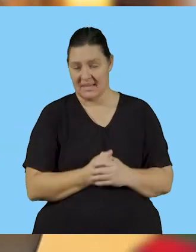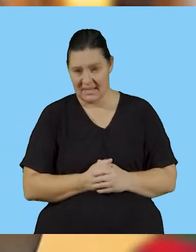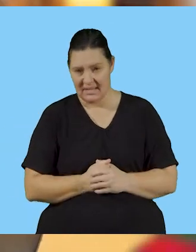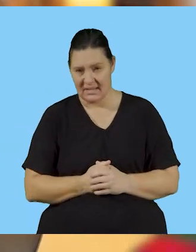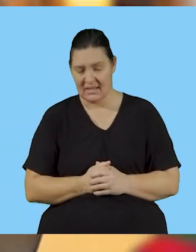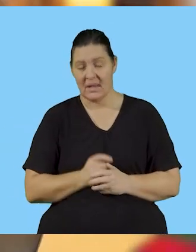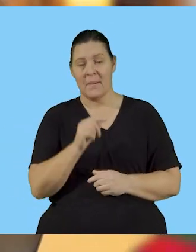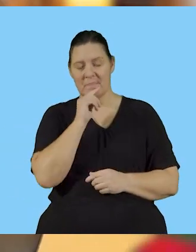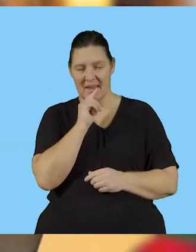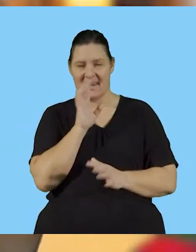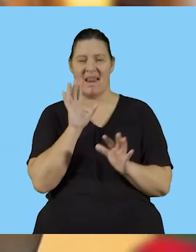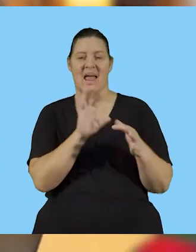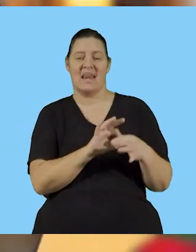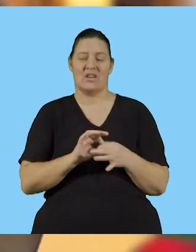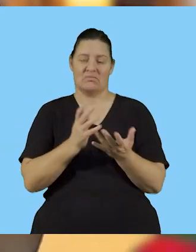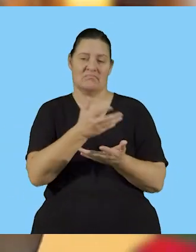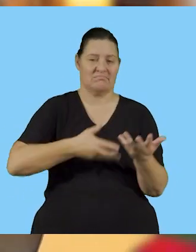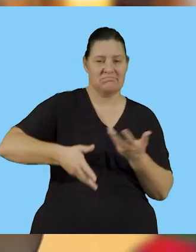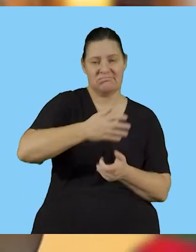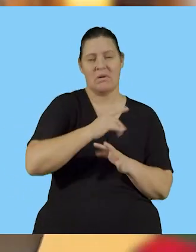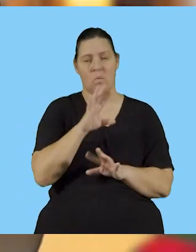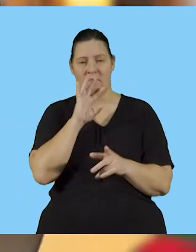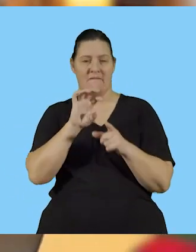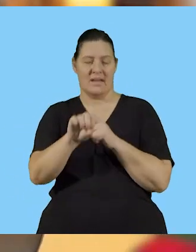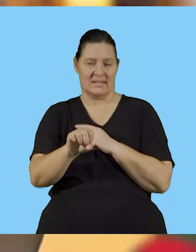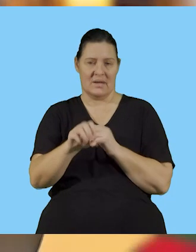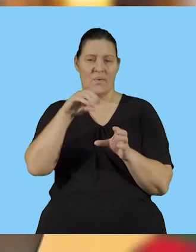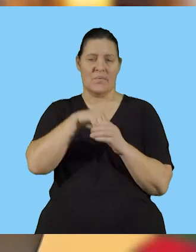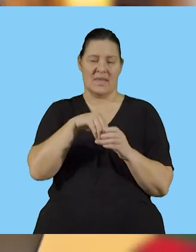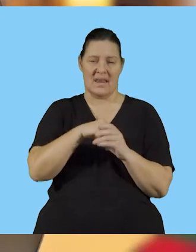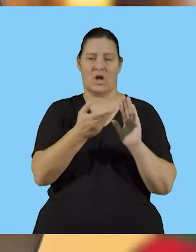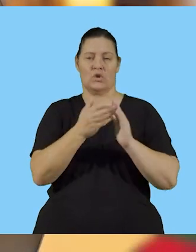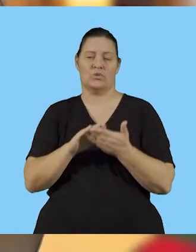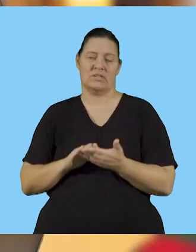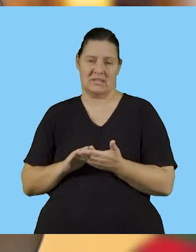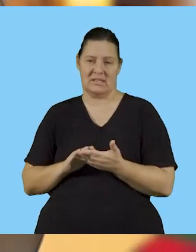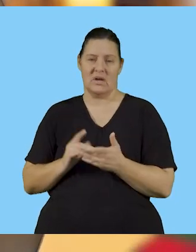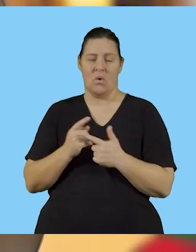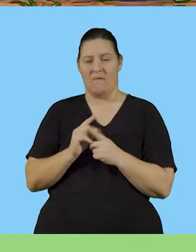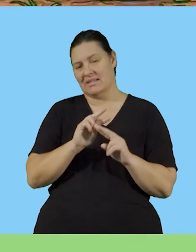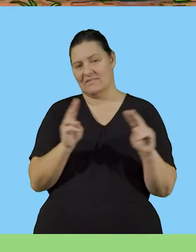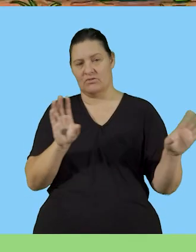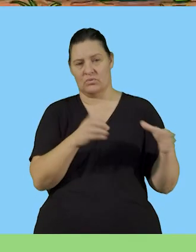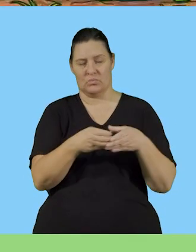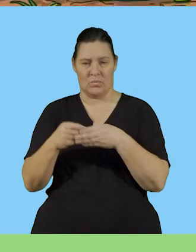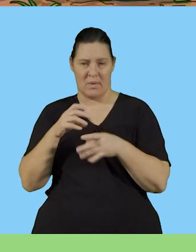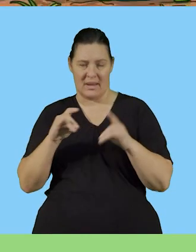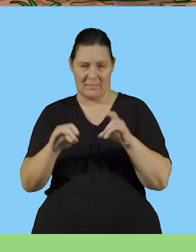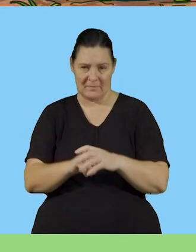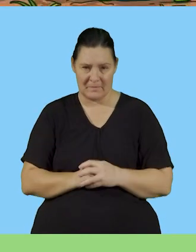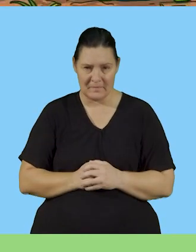So those are the engagements or interactions that we would find in a community of